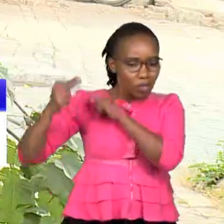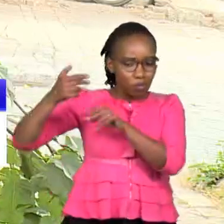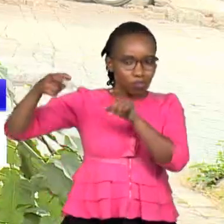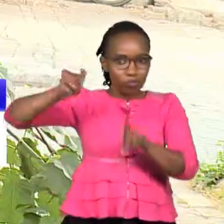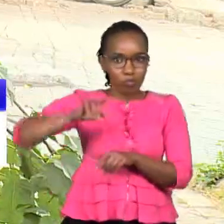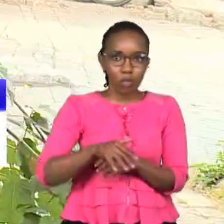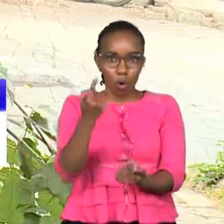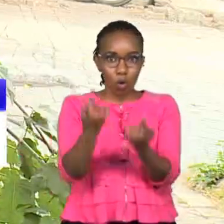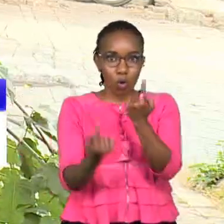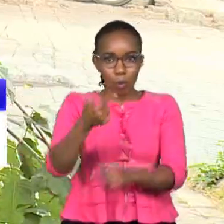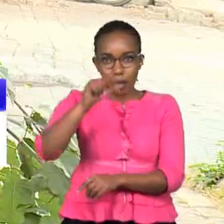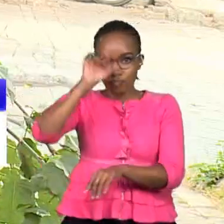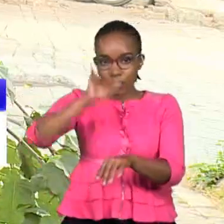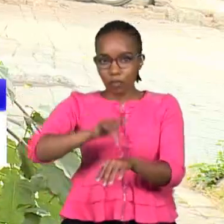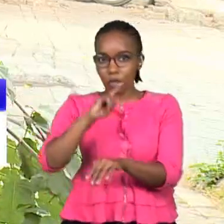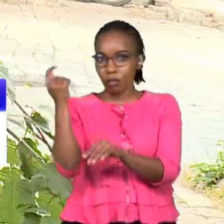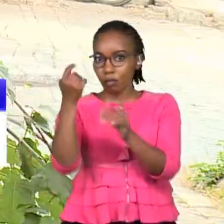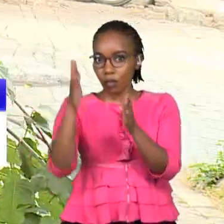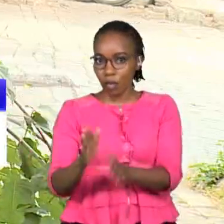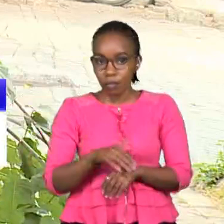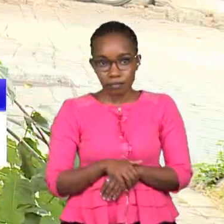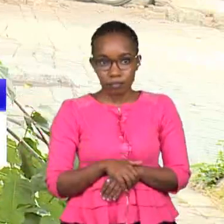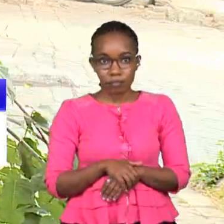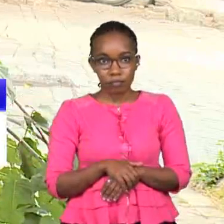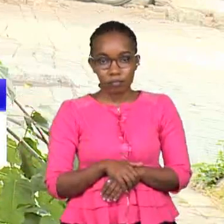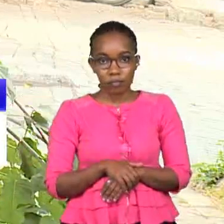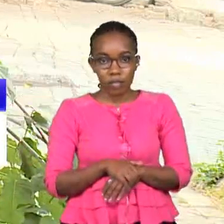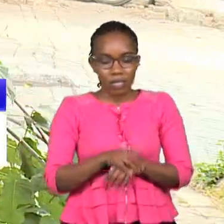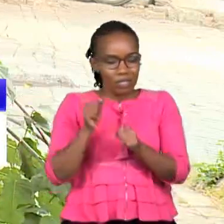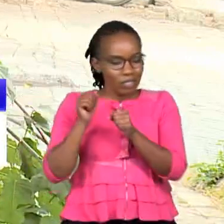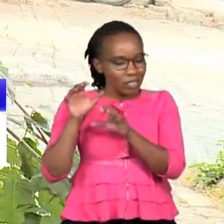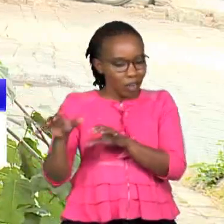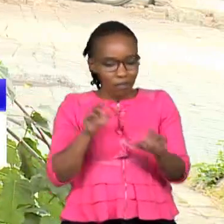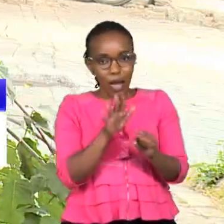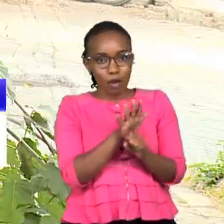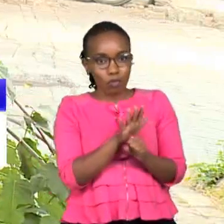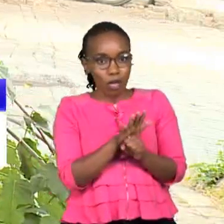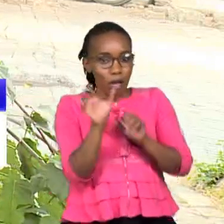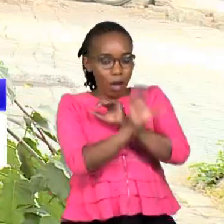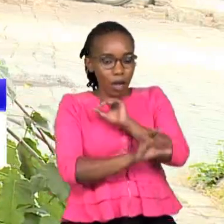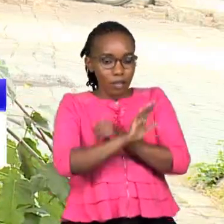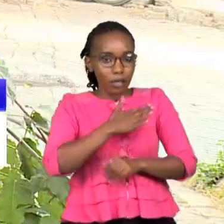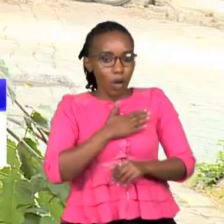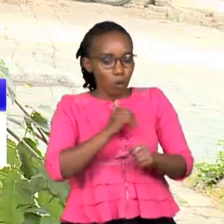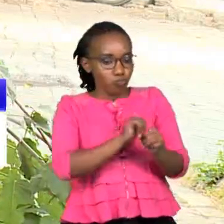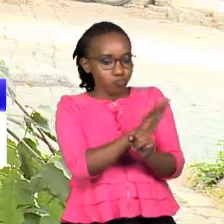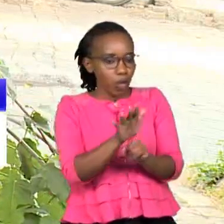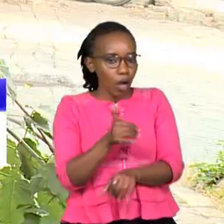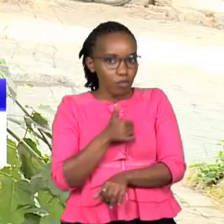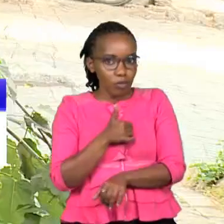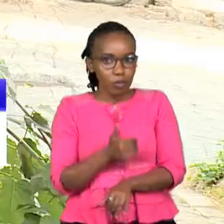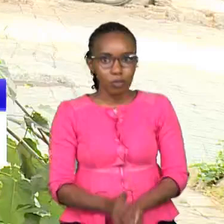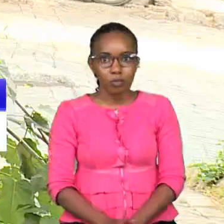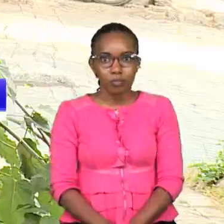of cooking gas is a blow to Kenyans as they struggle to get through the day at a time when the country is facing a global pandemic.